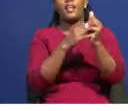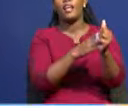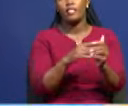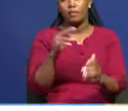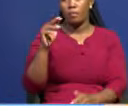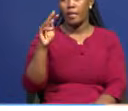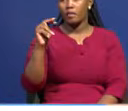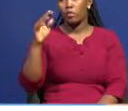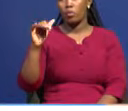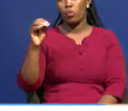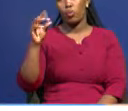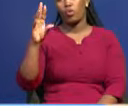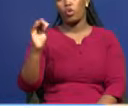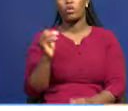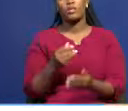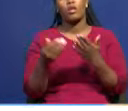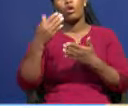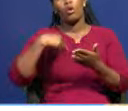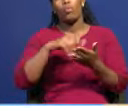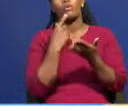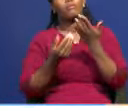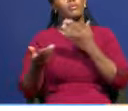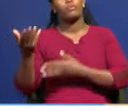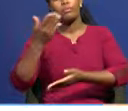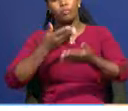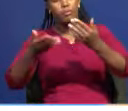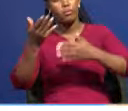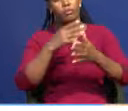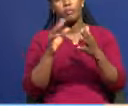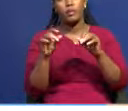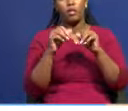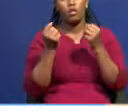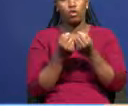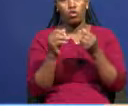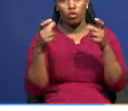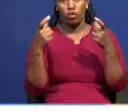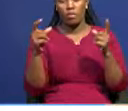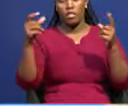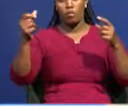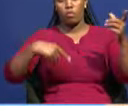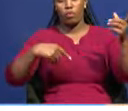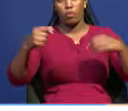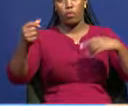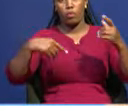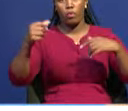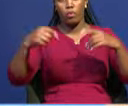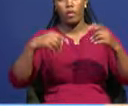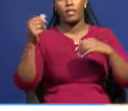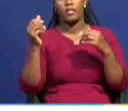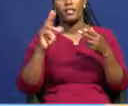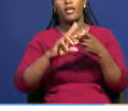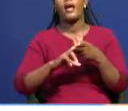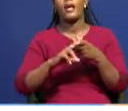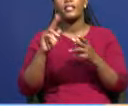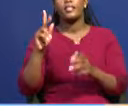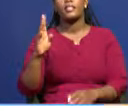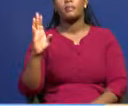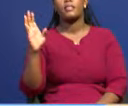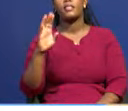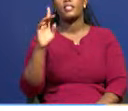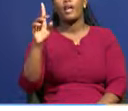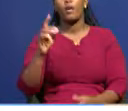Nyoro. That is our conversation we'll be focusing on. Talk to us on our social media platforms at KBC Channel 1 and at Abdiaziz Hashim 1.